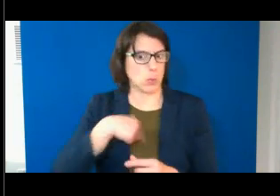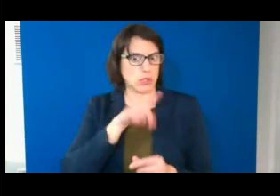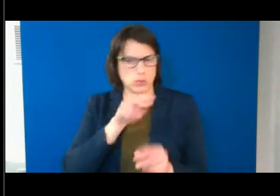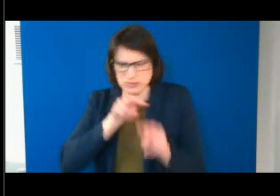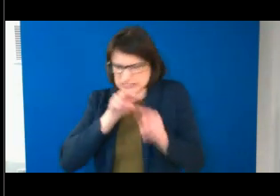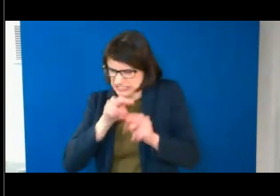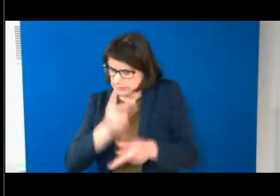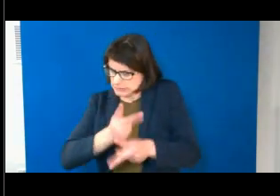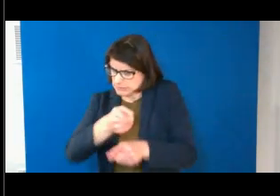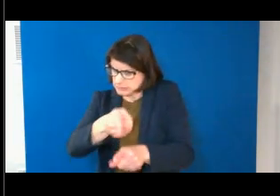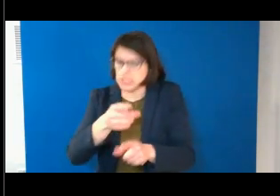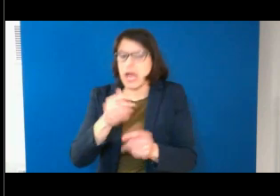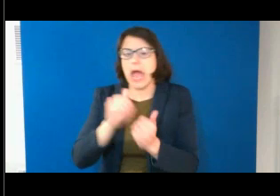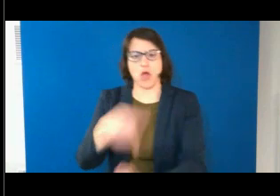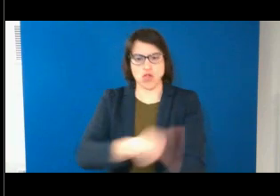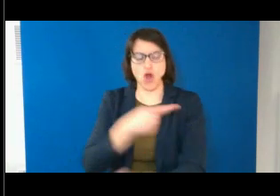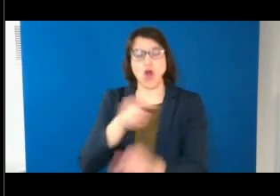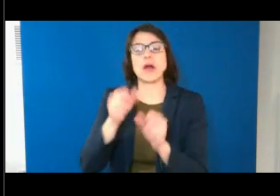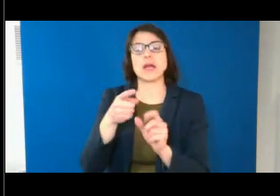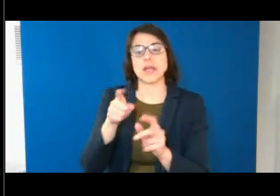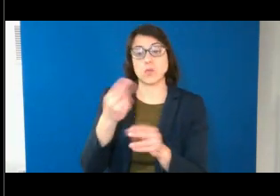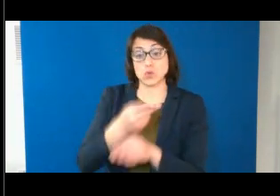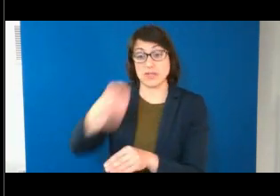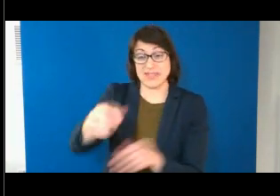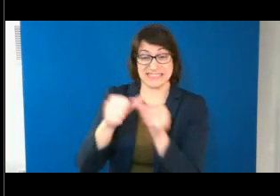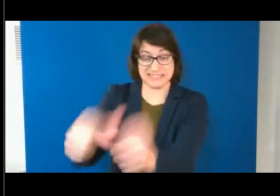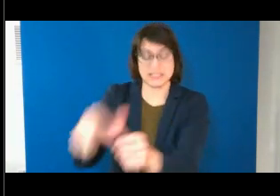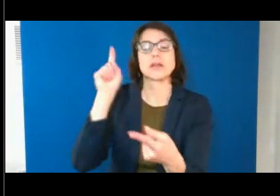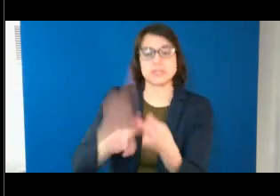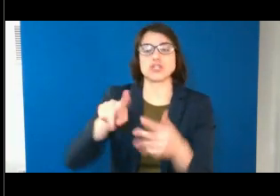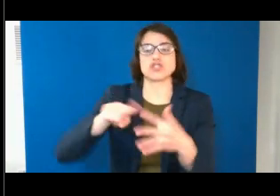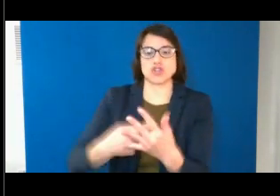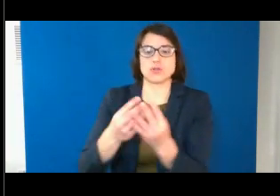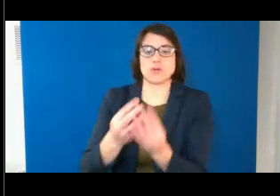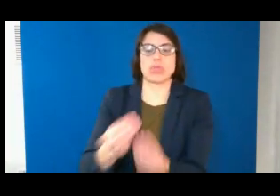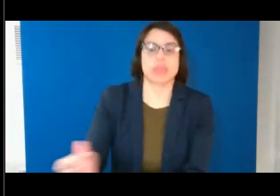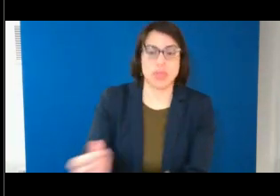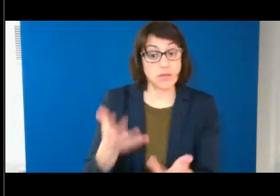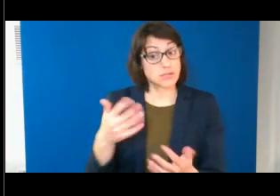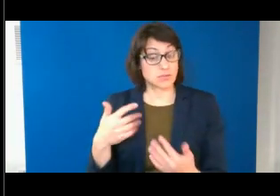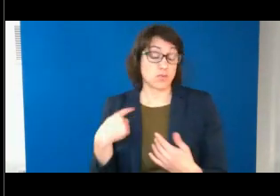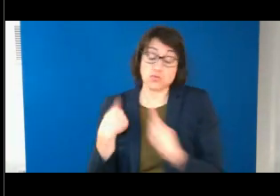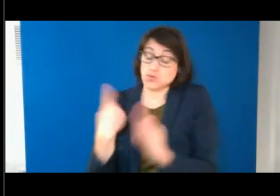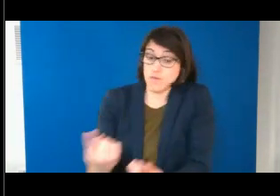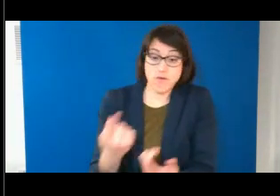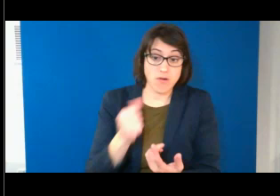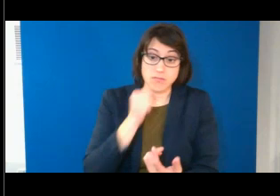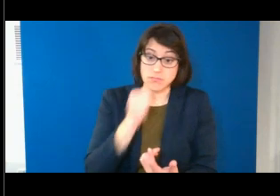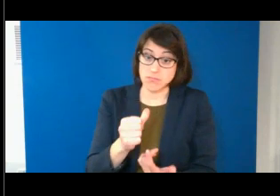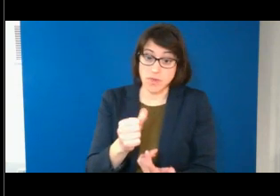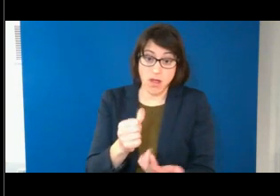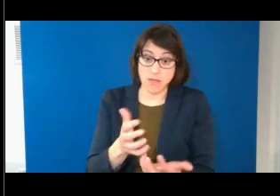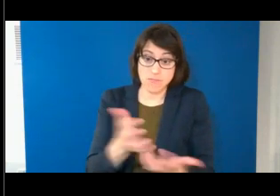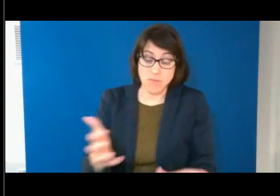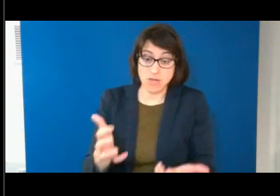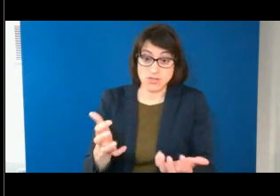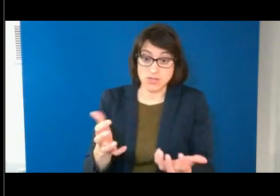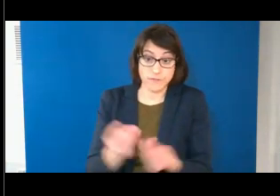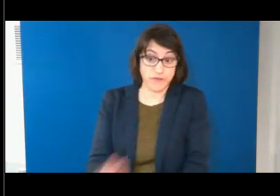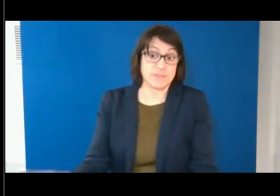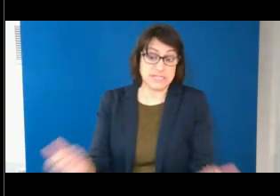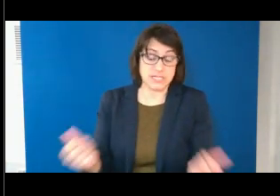things be washed and reused before they break apart. And so far, there's been very little signs of fragmentation, but we put an estimated lifespan of around 6 months.